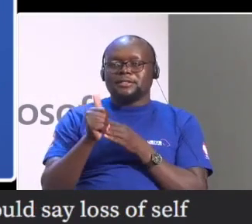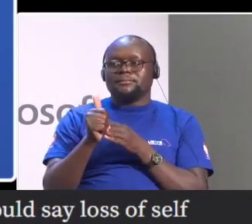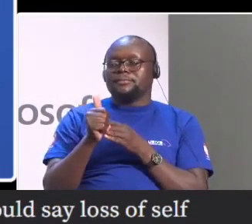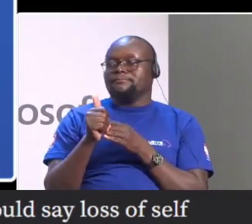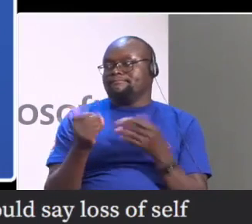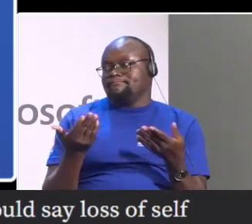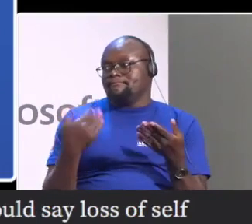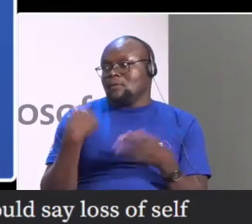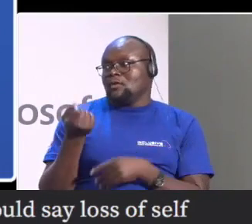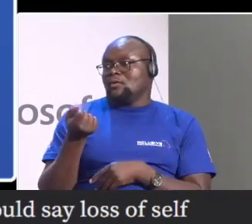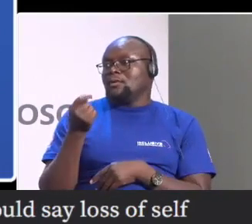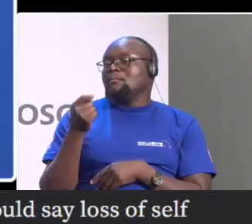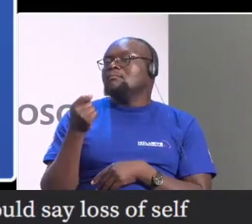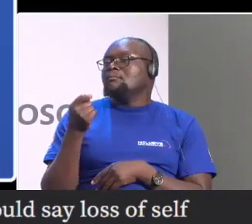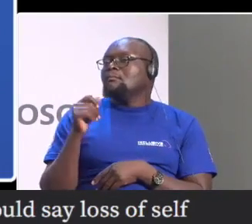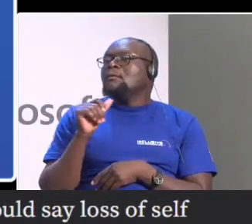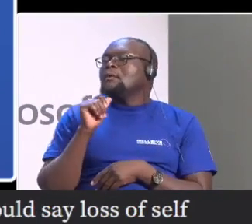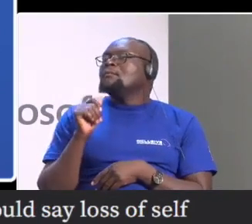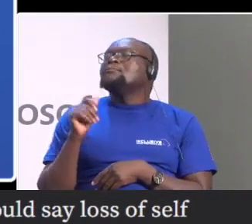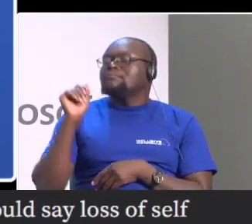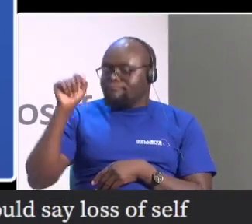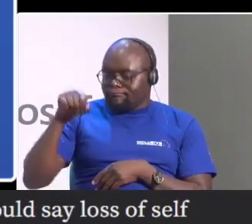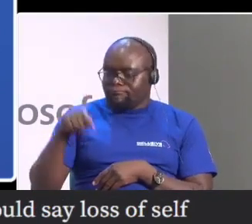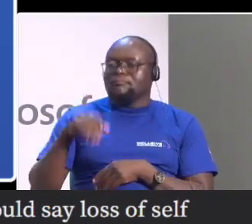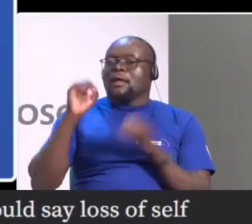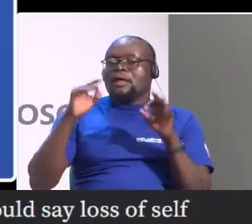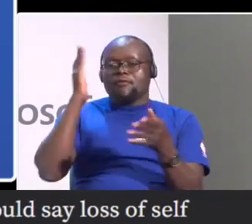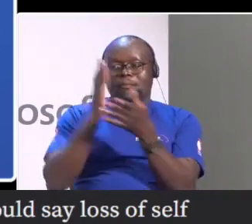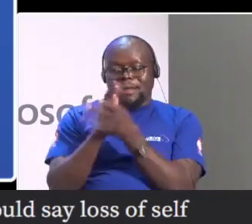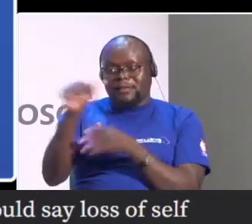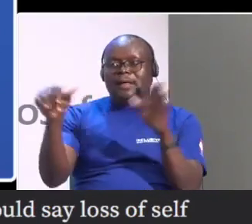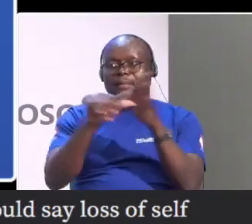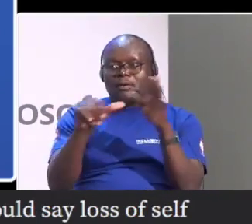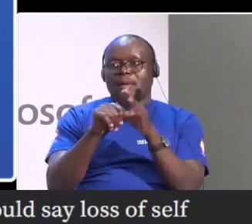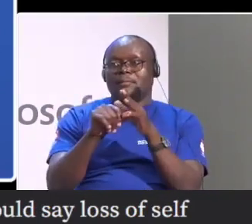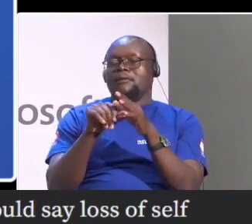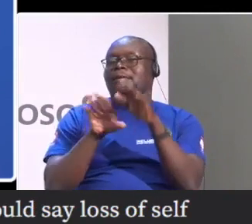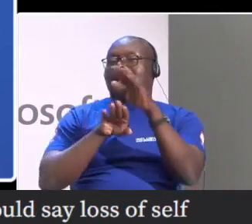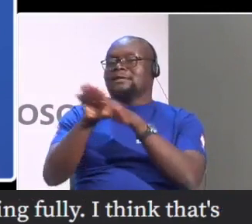room? You know, nod your head, shake your hand if you believe it. Yep.